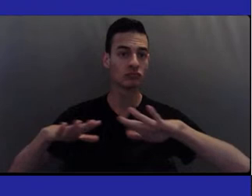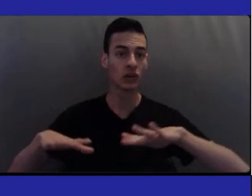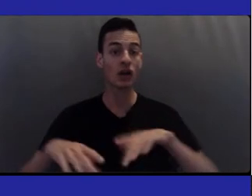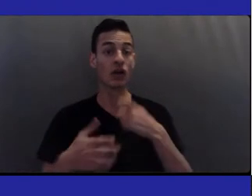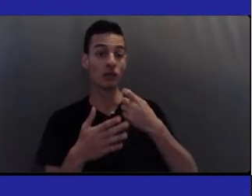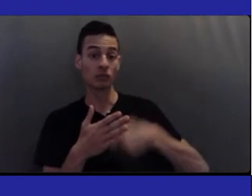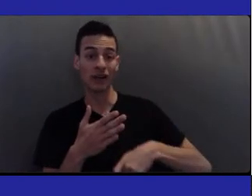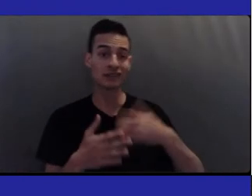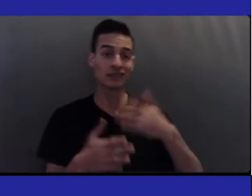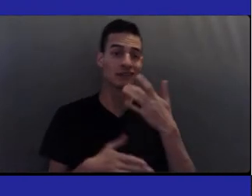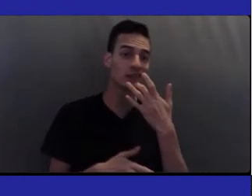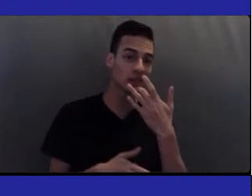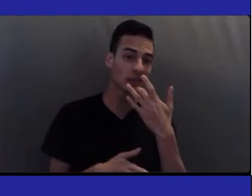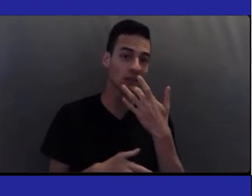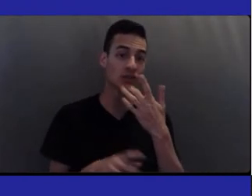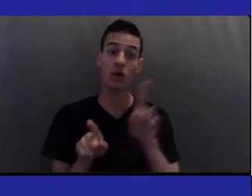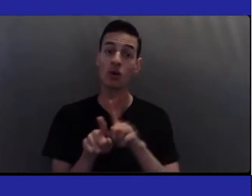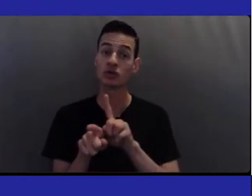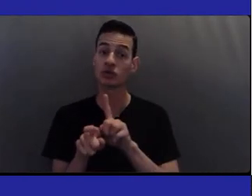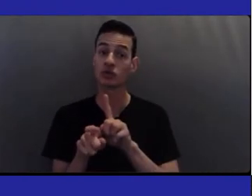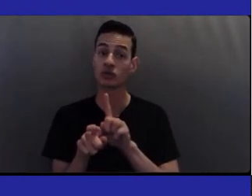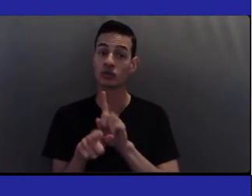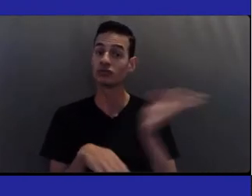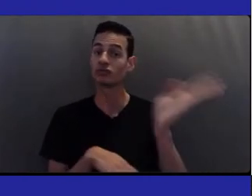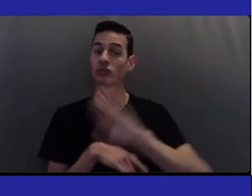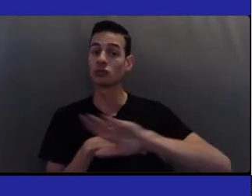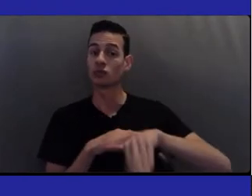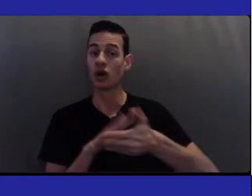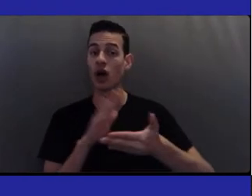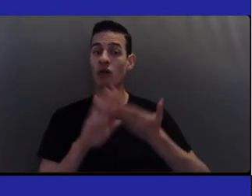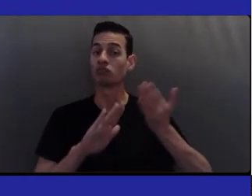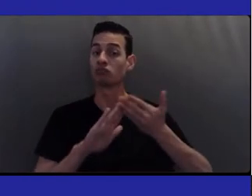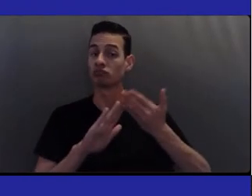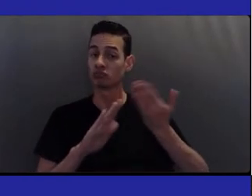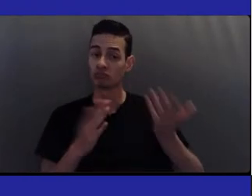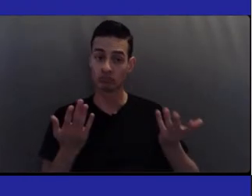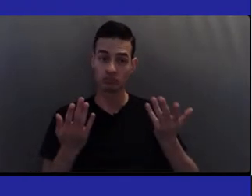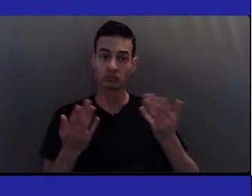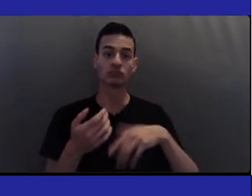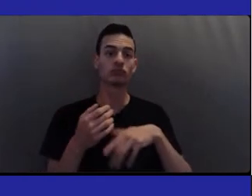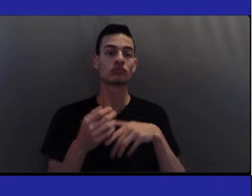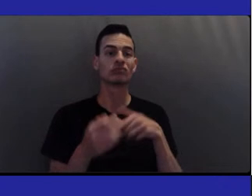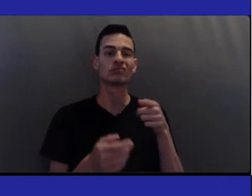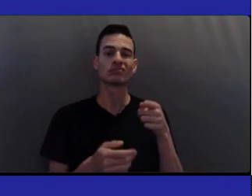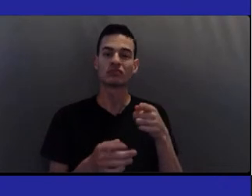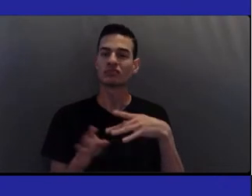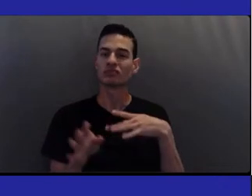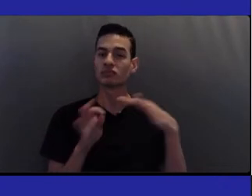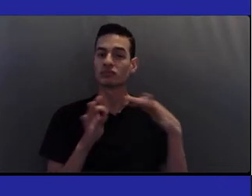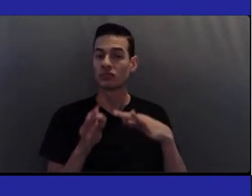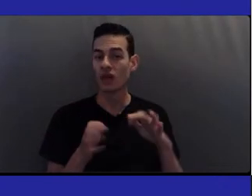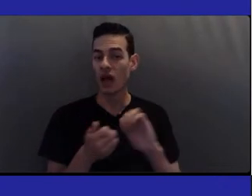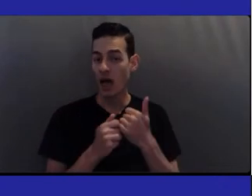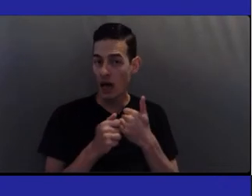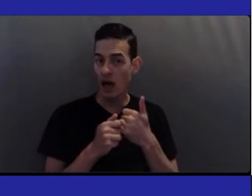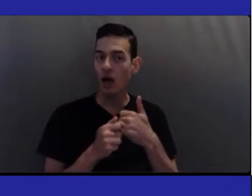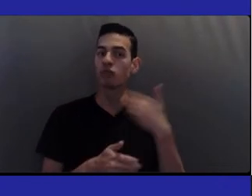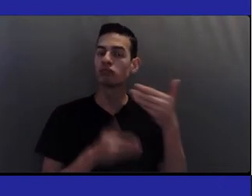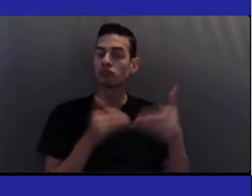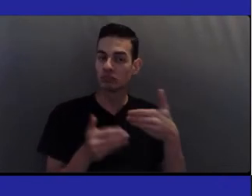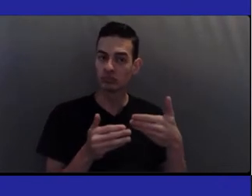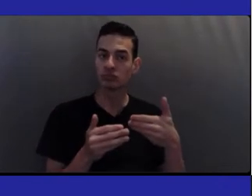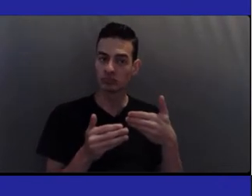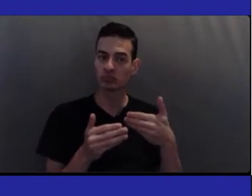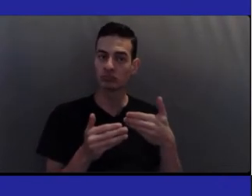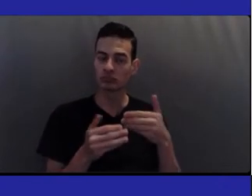then 24/7 operations. And so we have a little bit down here on how the selection proceeded. It